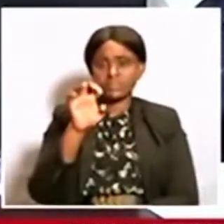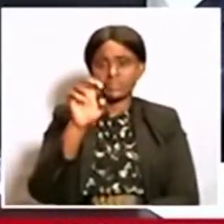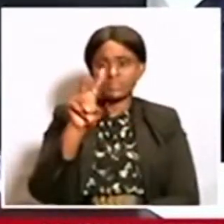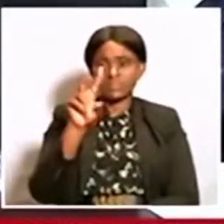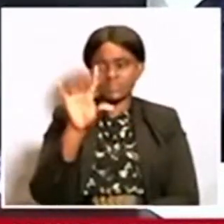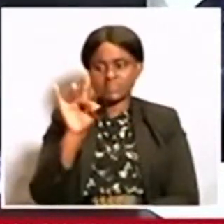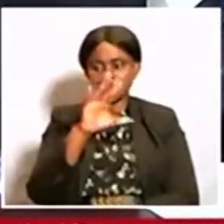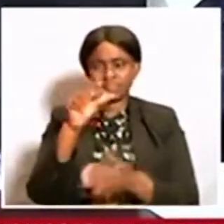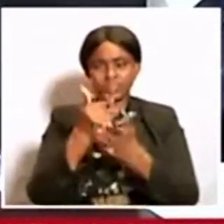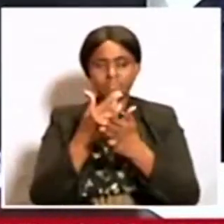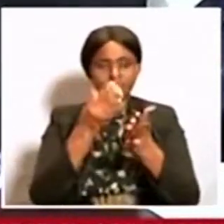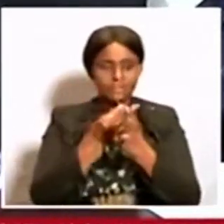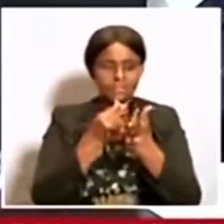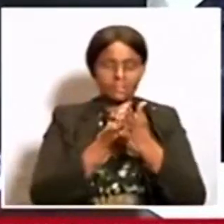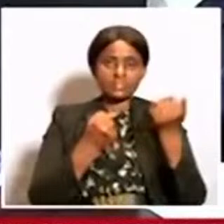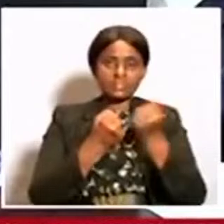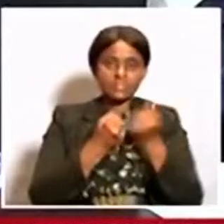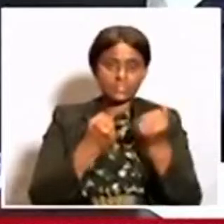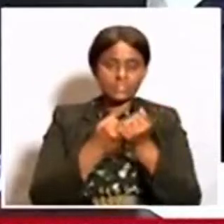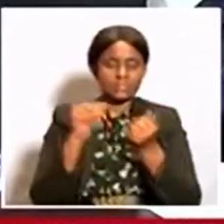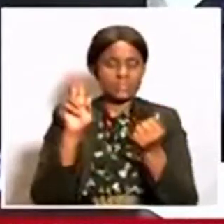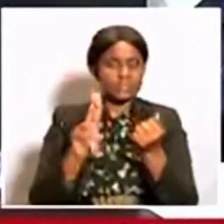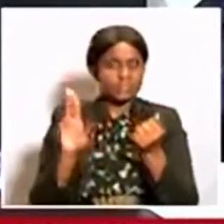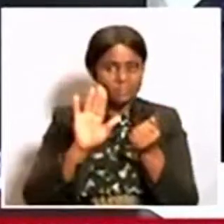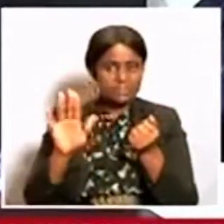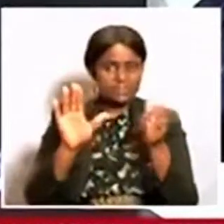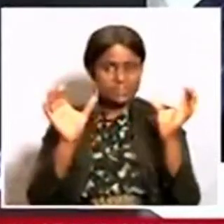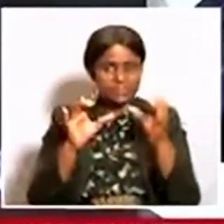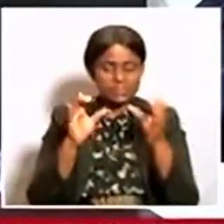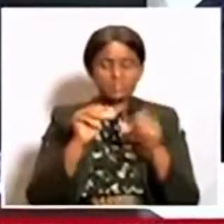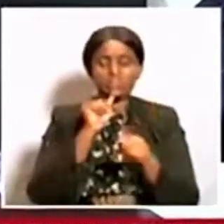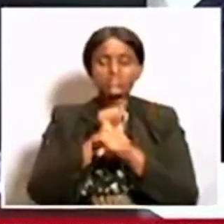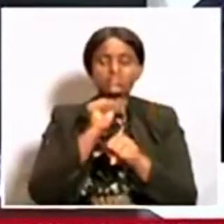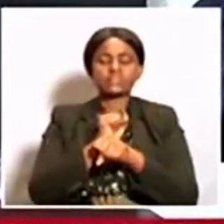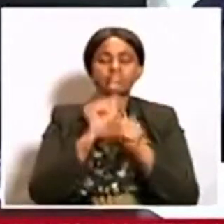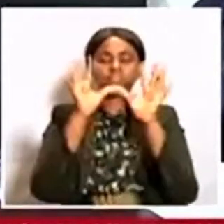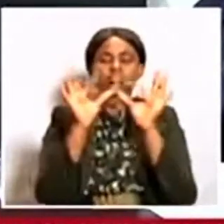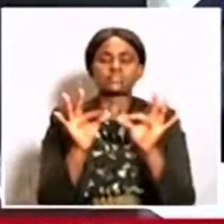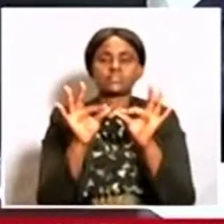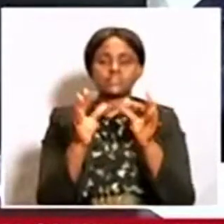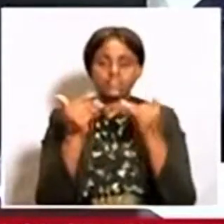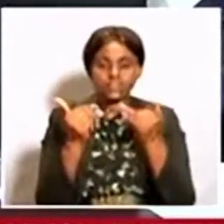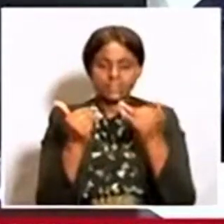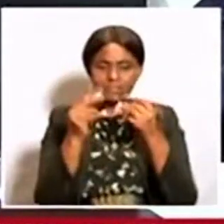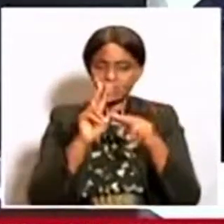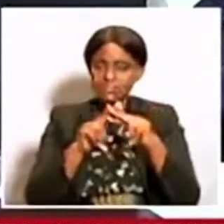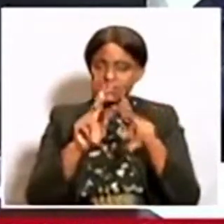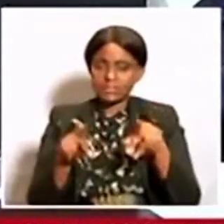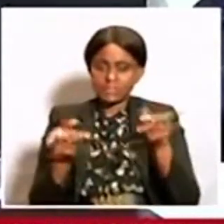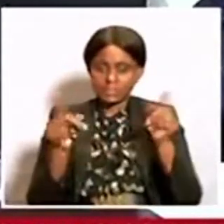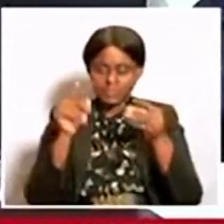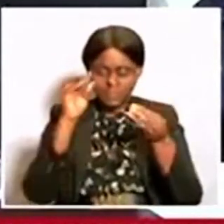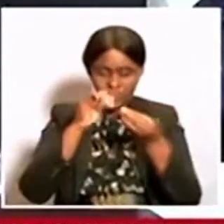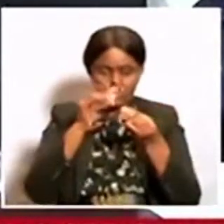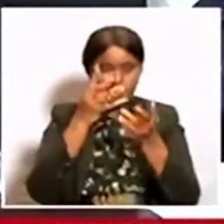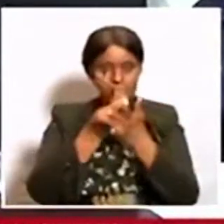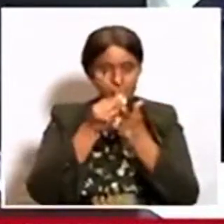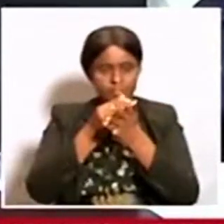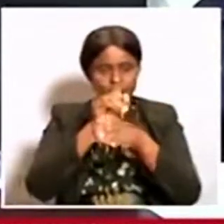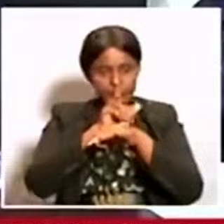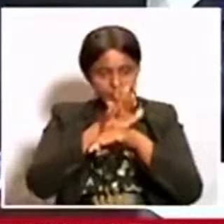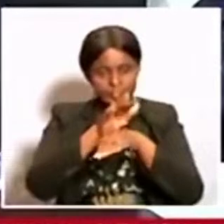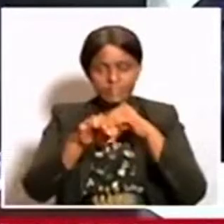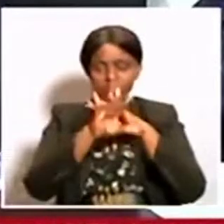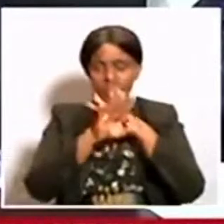58,528 were funded using the council operation account. Therefore, Chair, when more money were sent